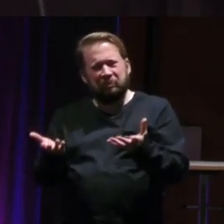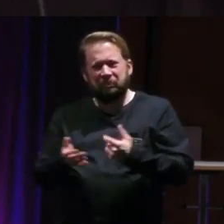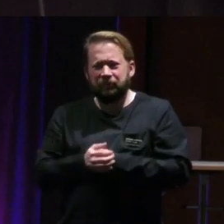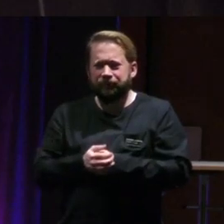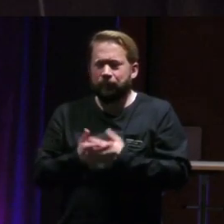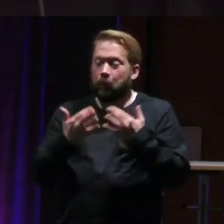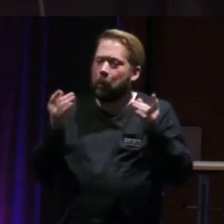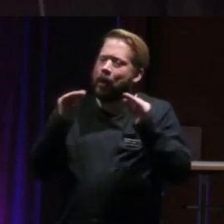mean,